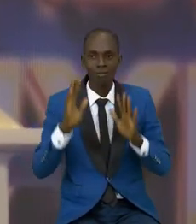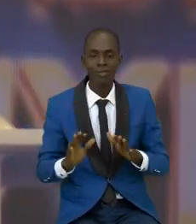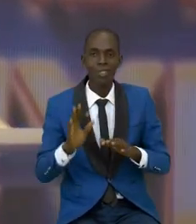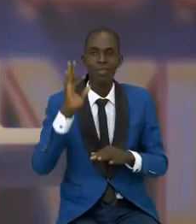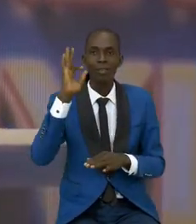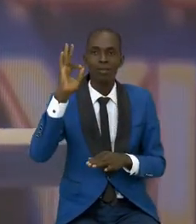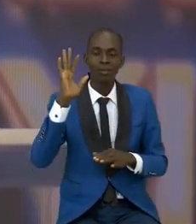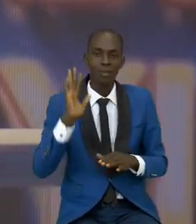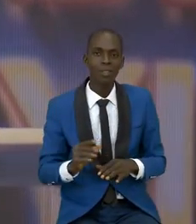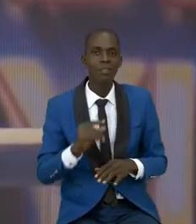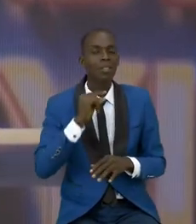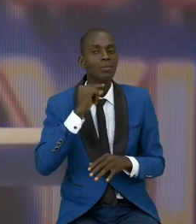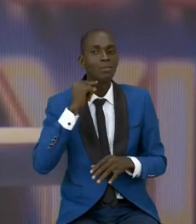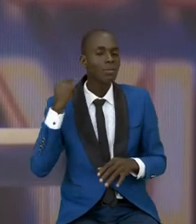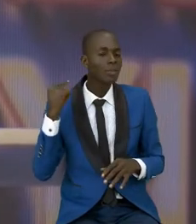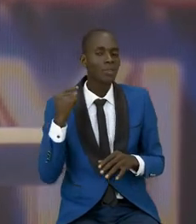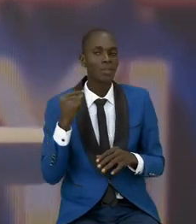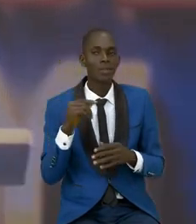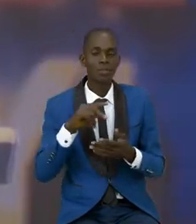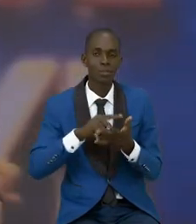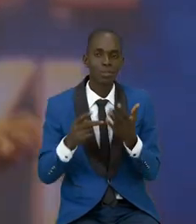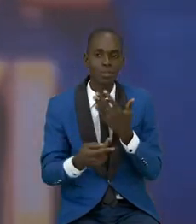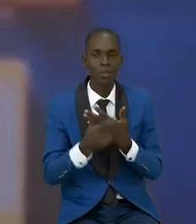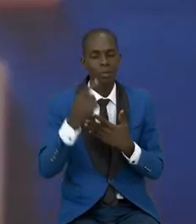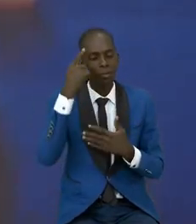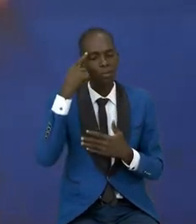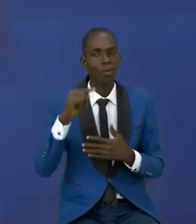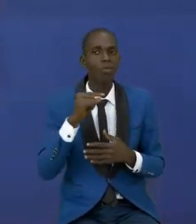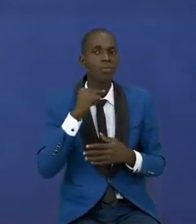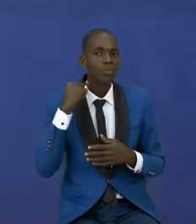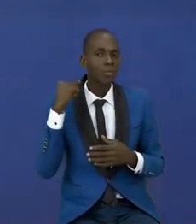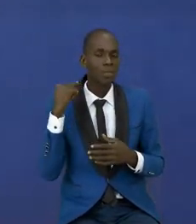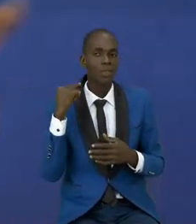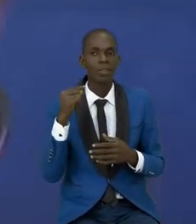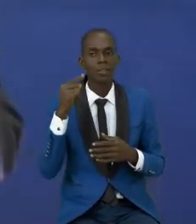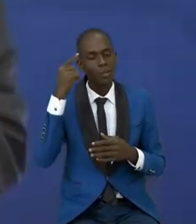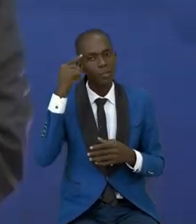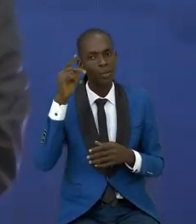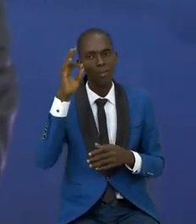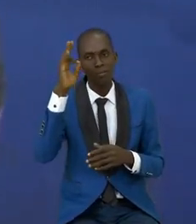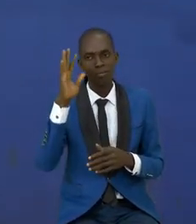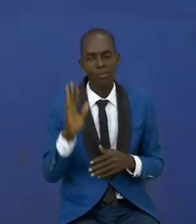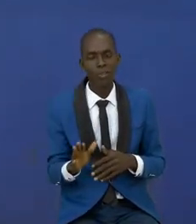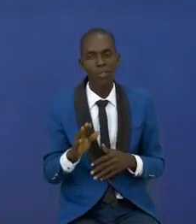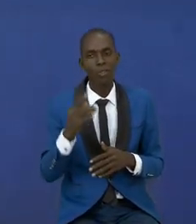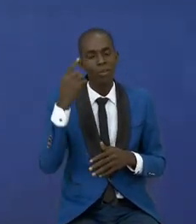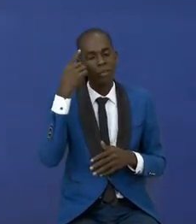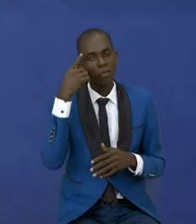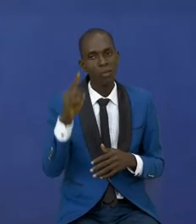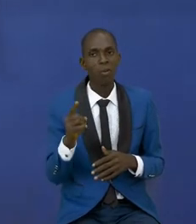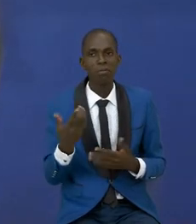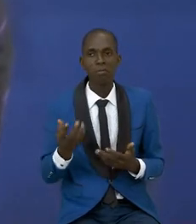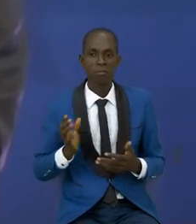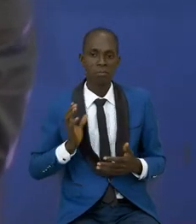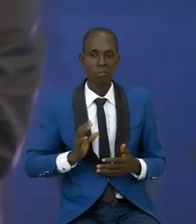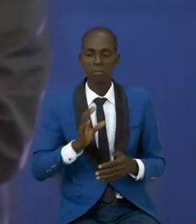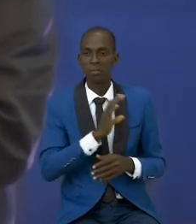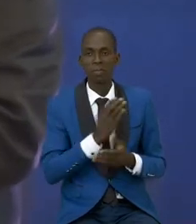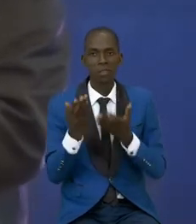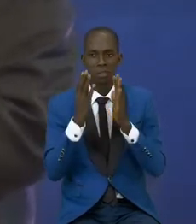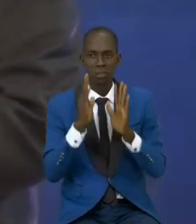conference for ministers, for workers, for civil servants, for government